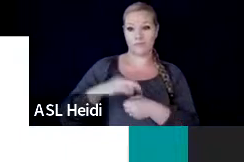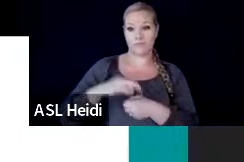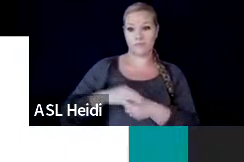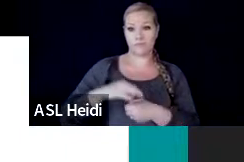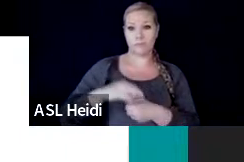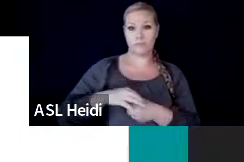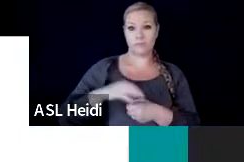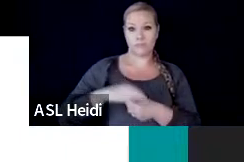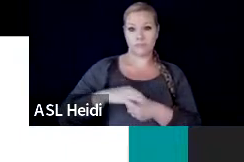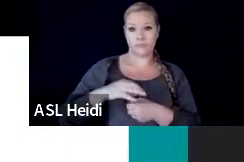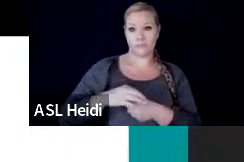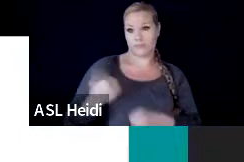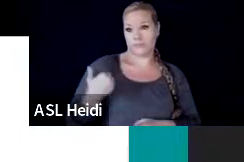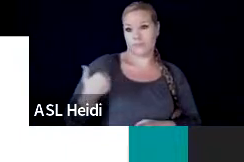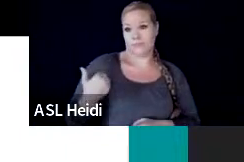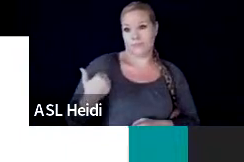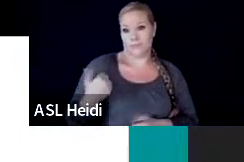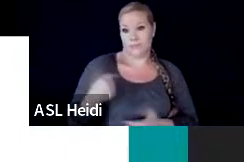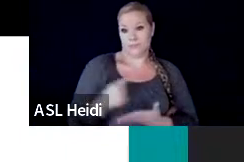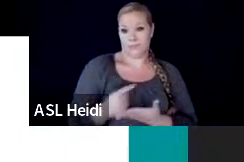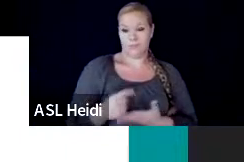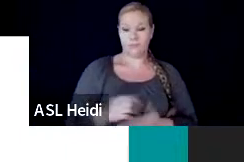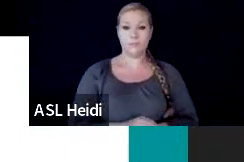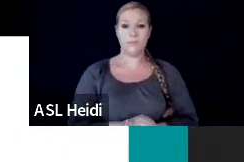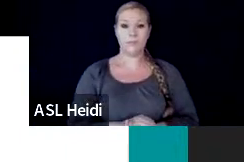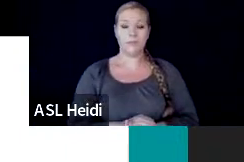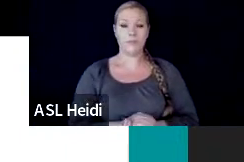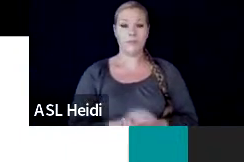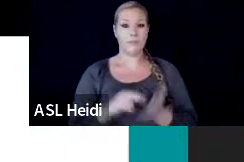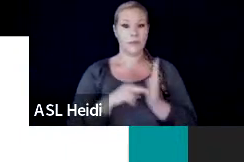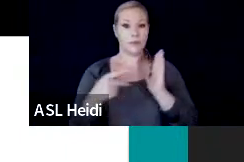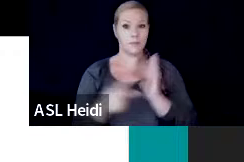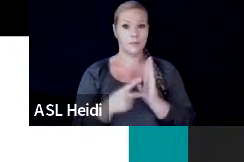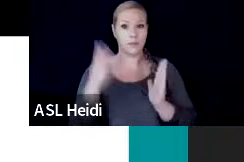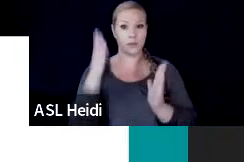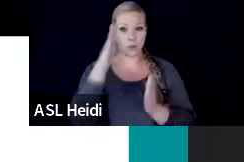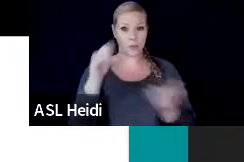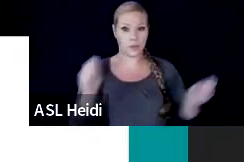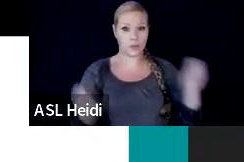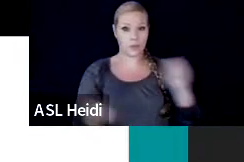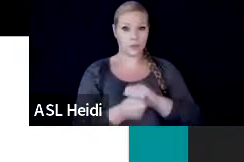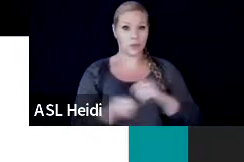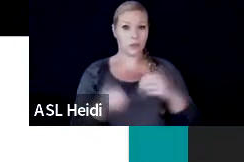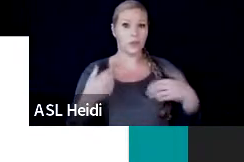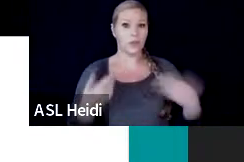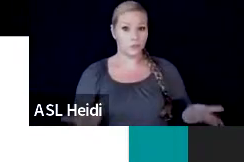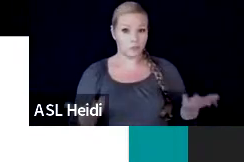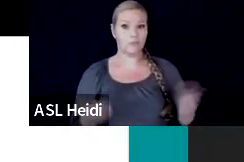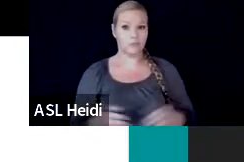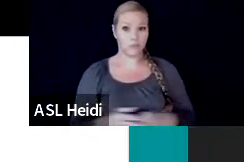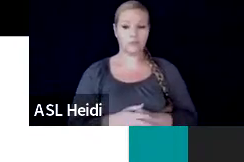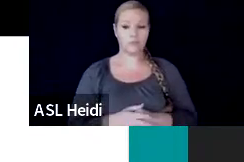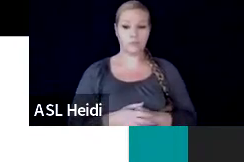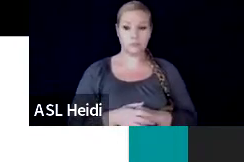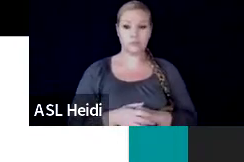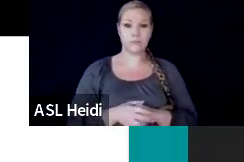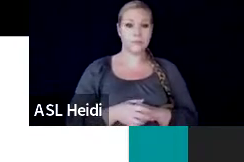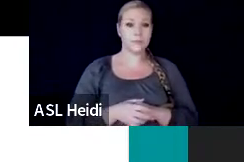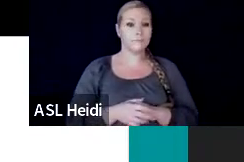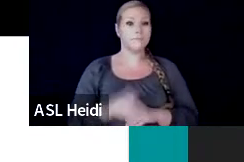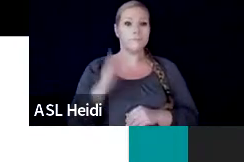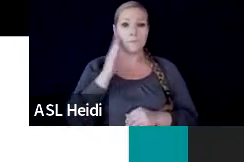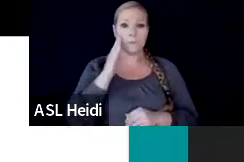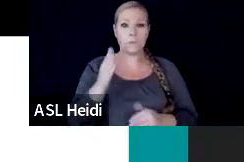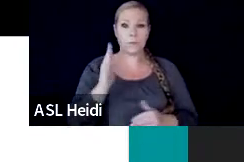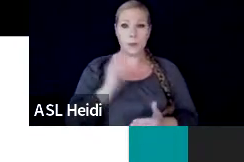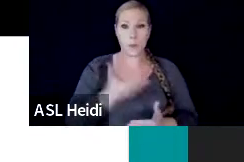there are some changes that are imminent amongst our partners. So we are, once